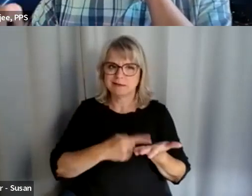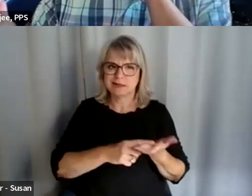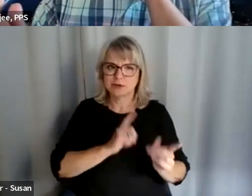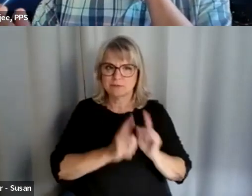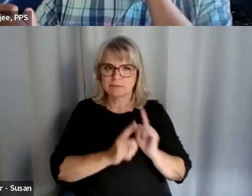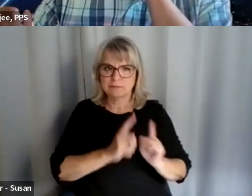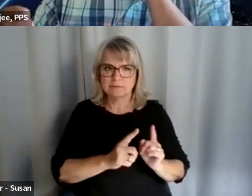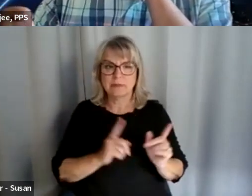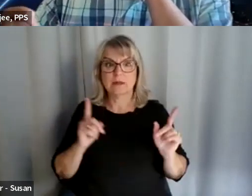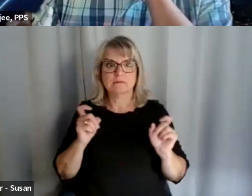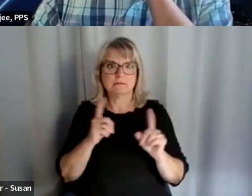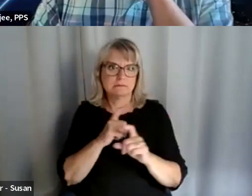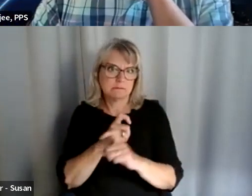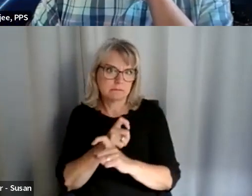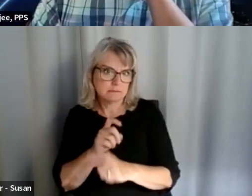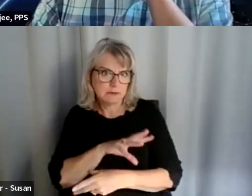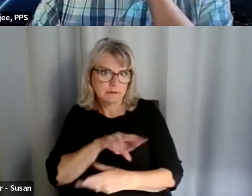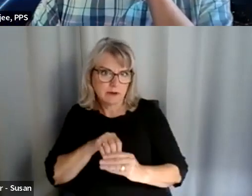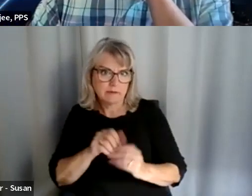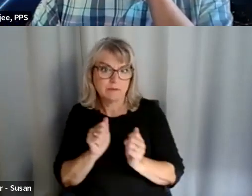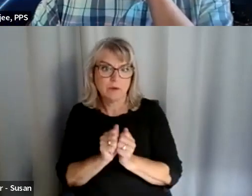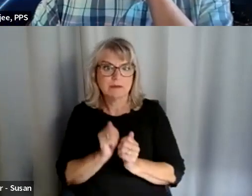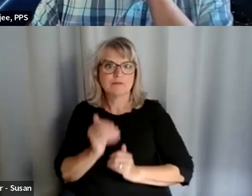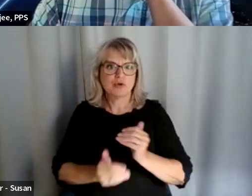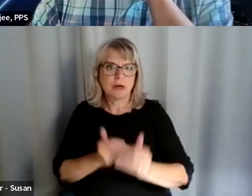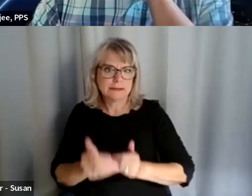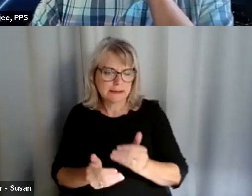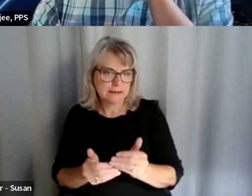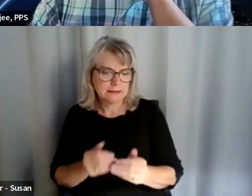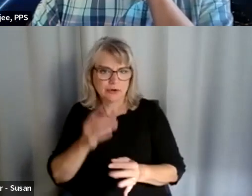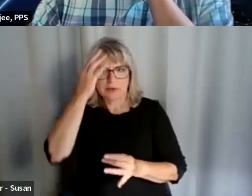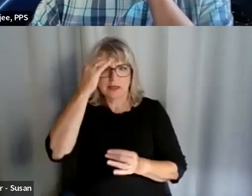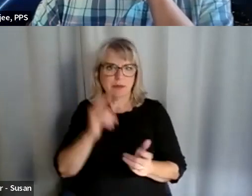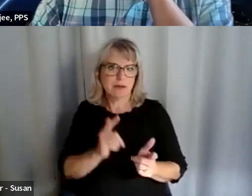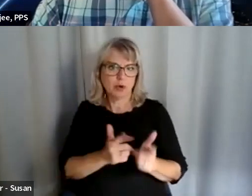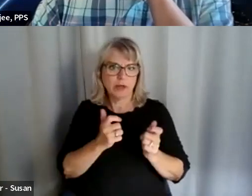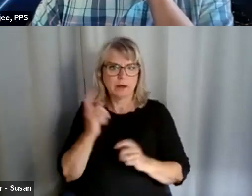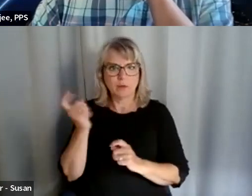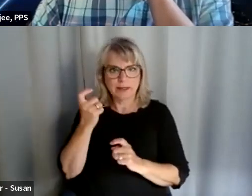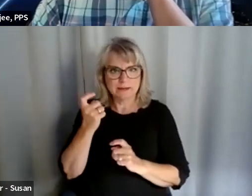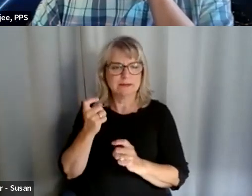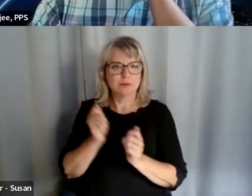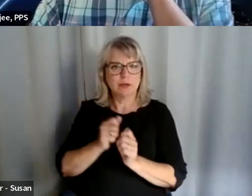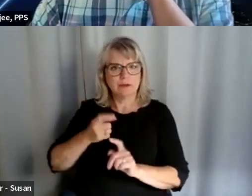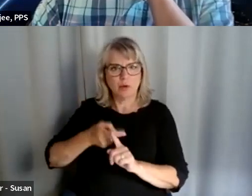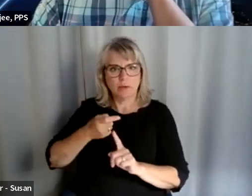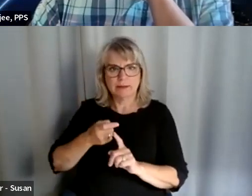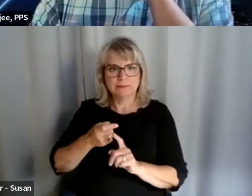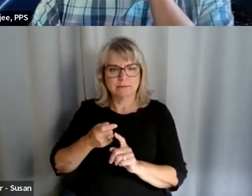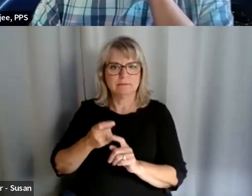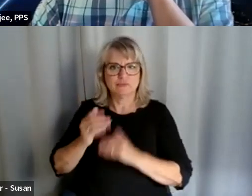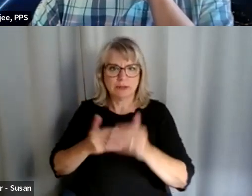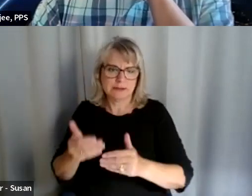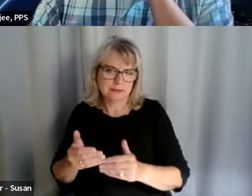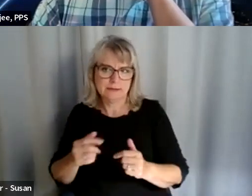the complexity involved in the process of thinking about quick wins and automation. And